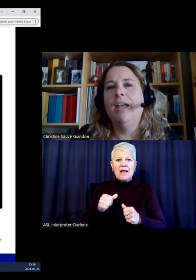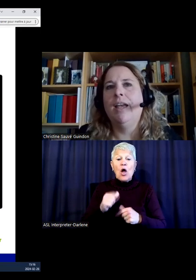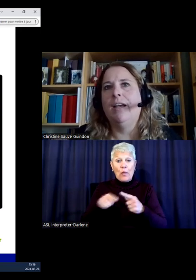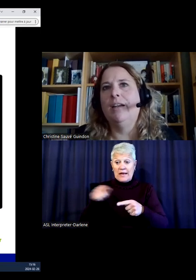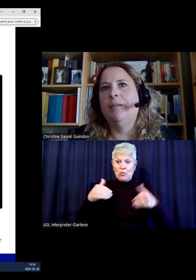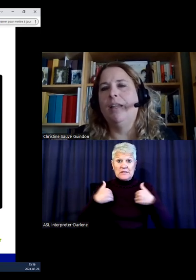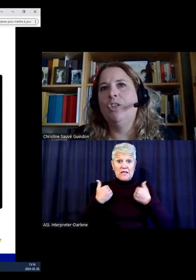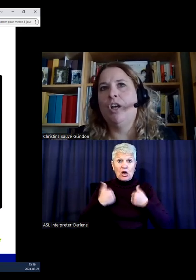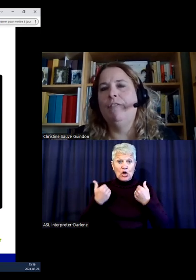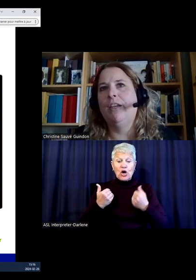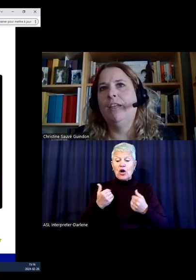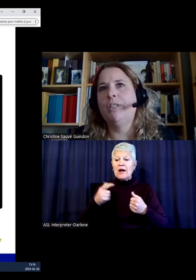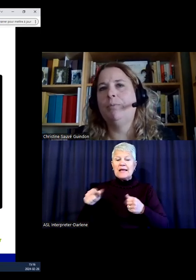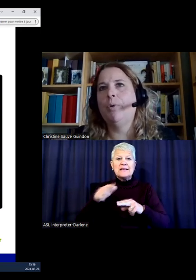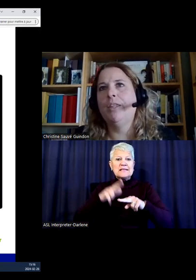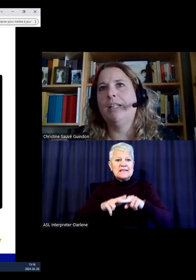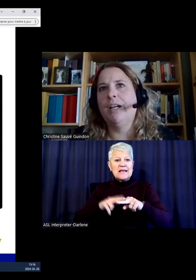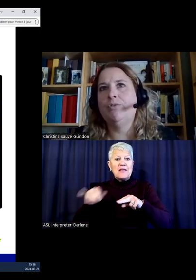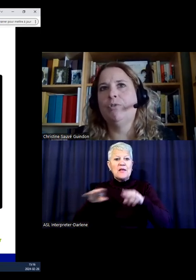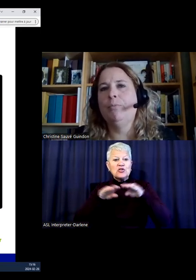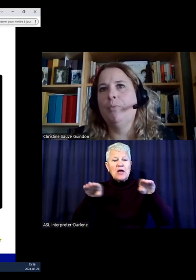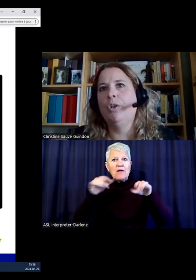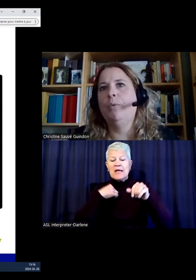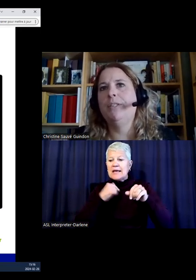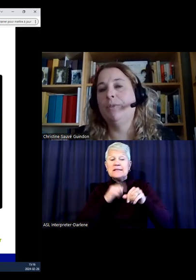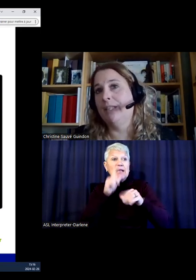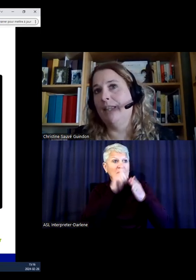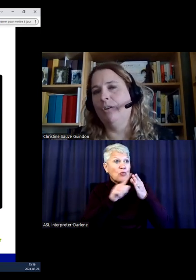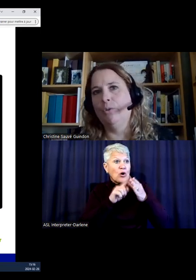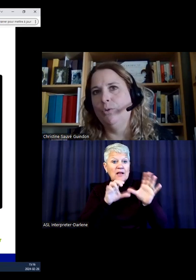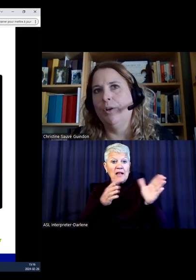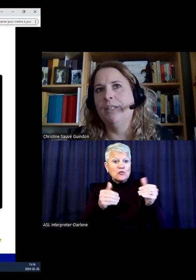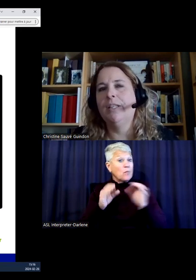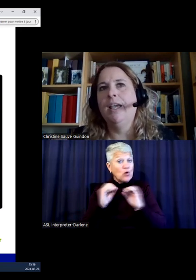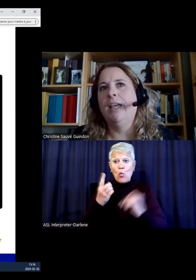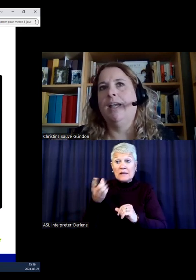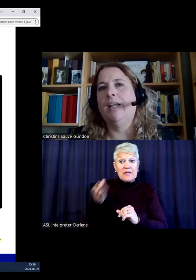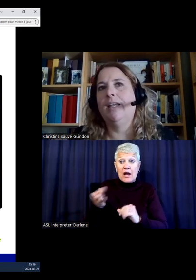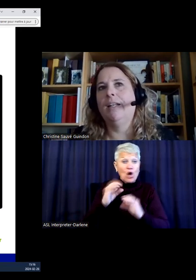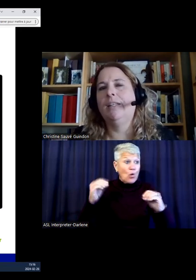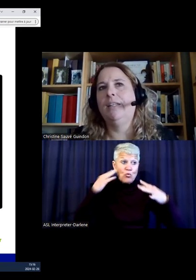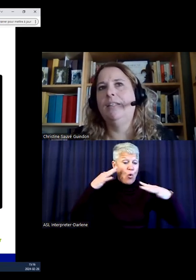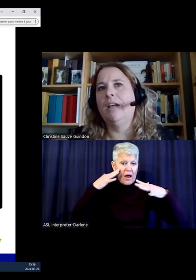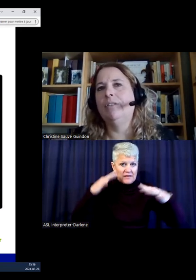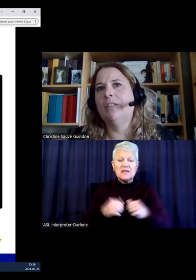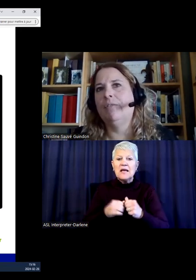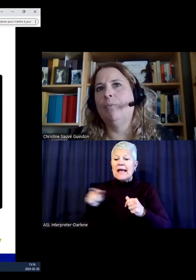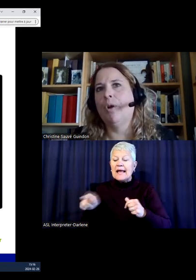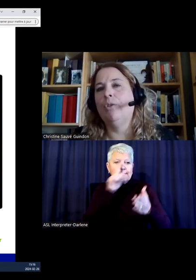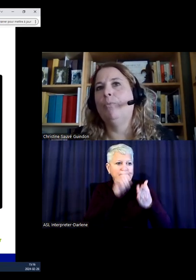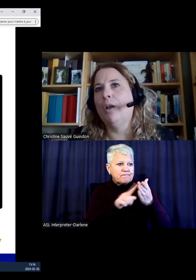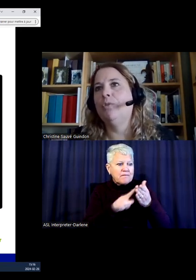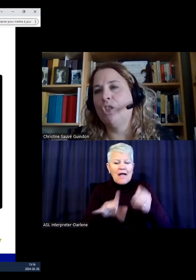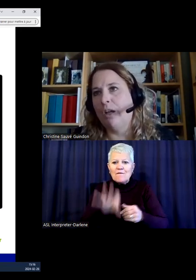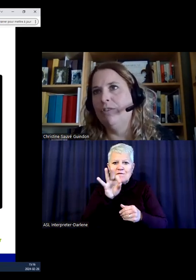younger, at the shelving, he was exploring the classroom when no one was in there, no noise. And he now discovered